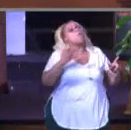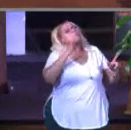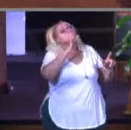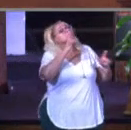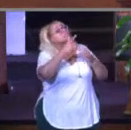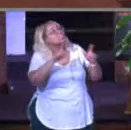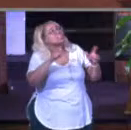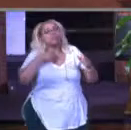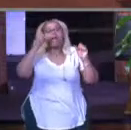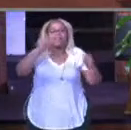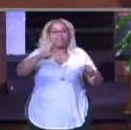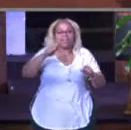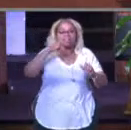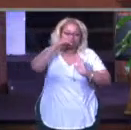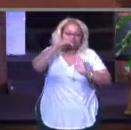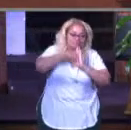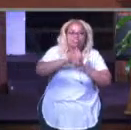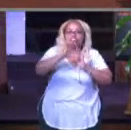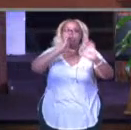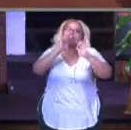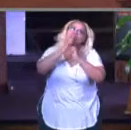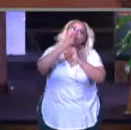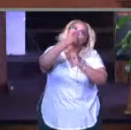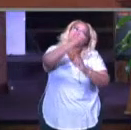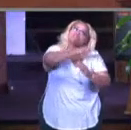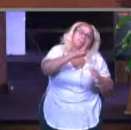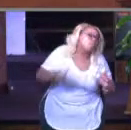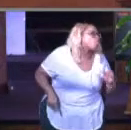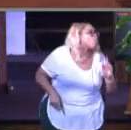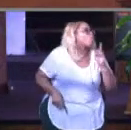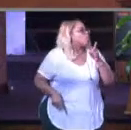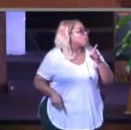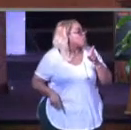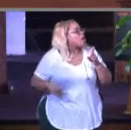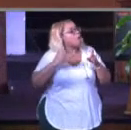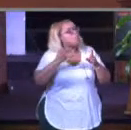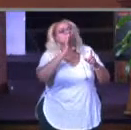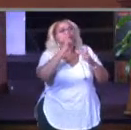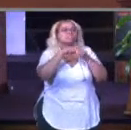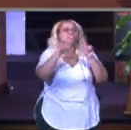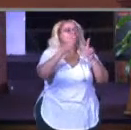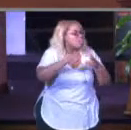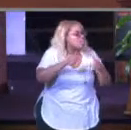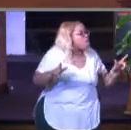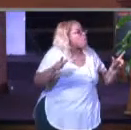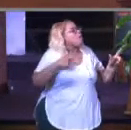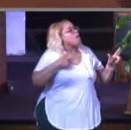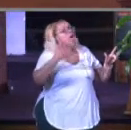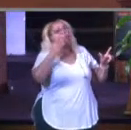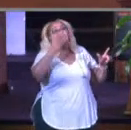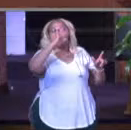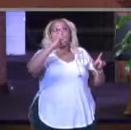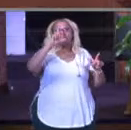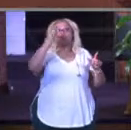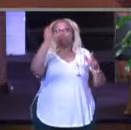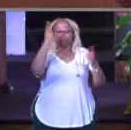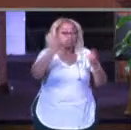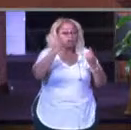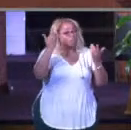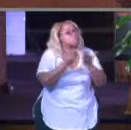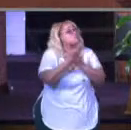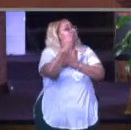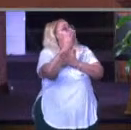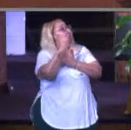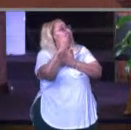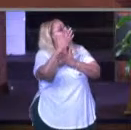I want to speak in tongues so I can have a deeper conversation with my Lord. I want to speak in tongues because I want God to do something